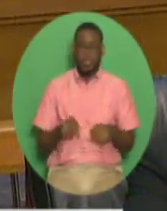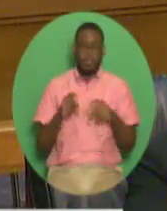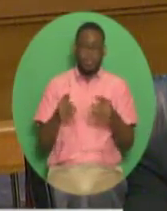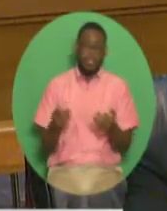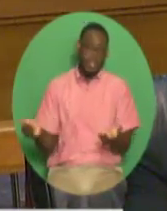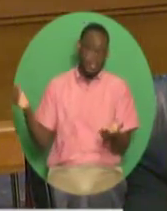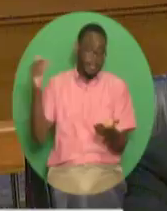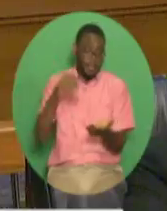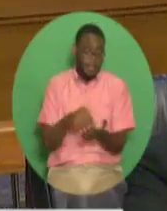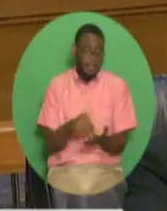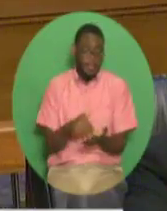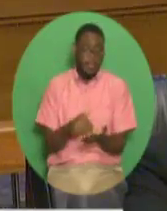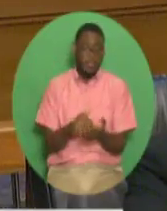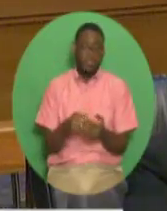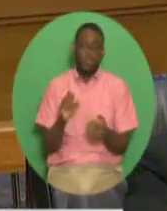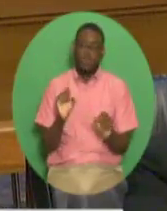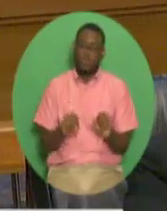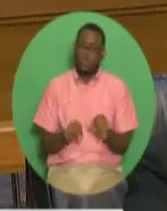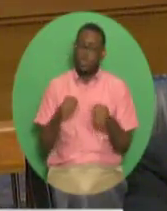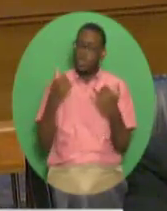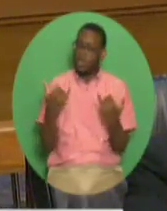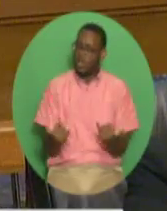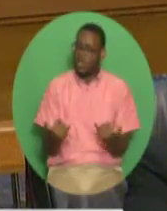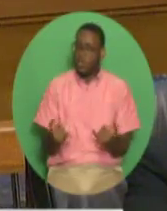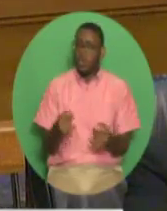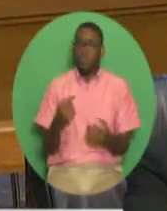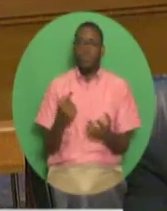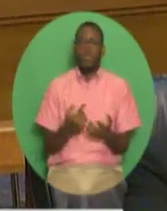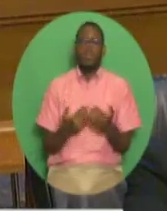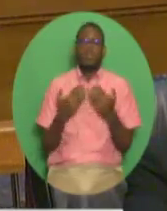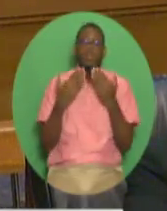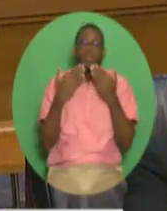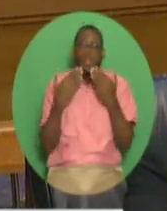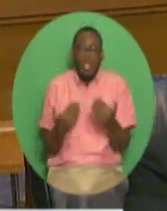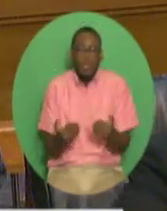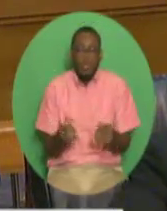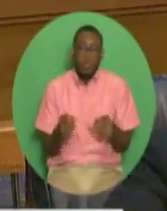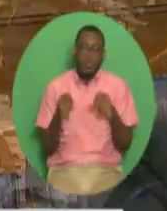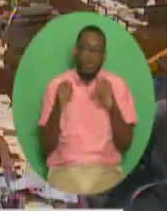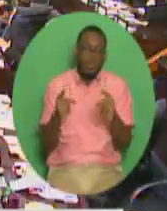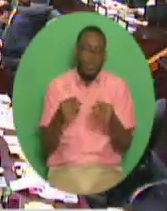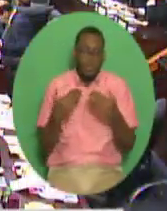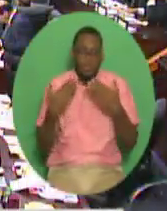words, Madam Speaker, I would want to thank you very much for the opportunity. I thank you.